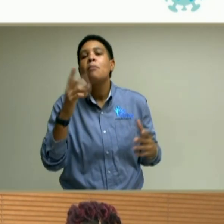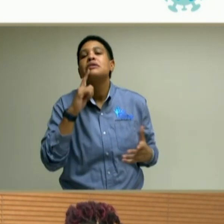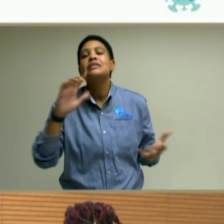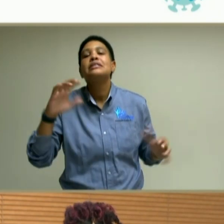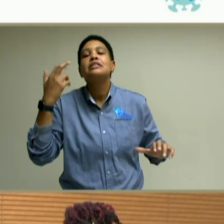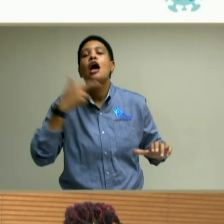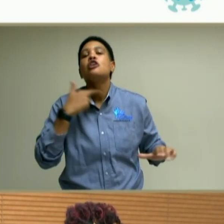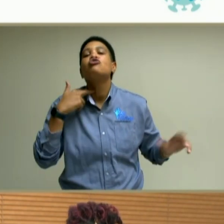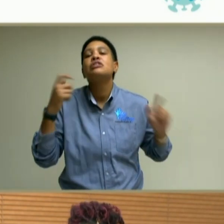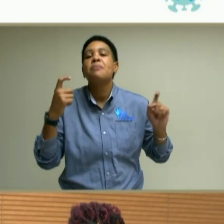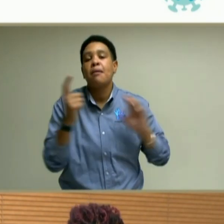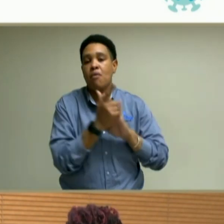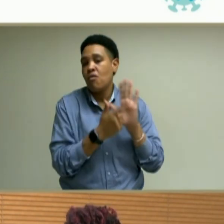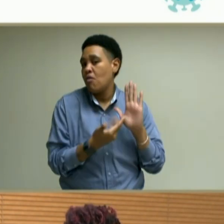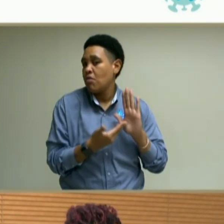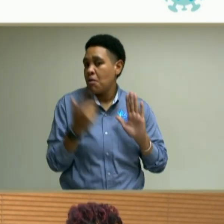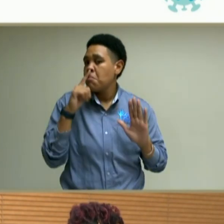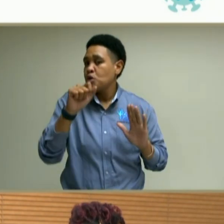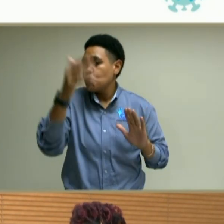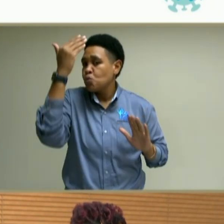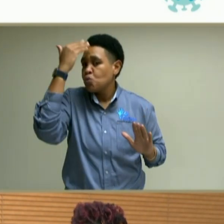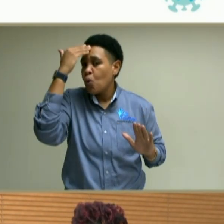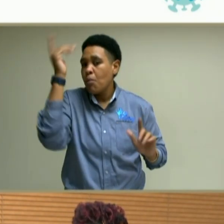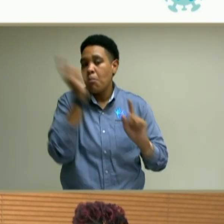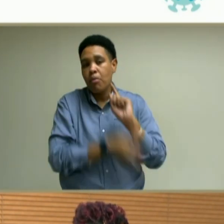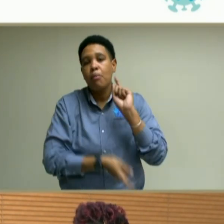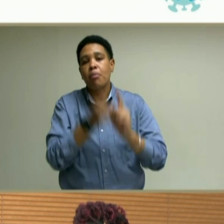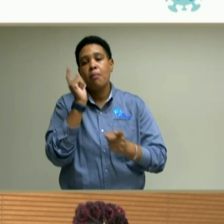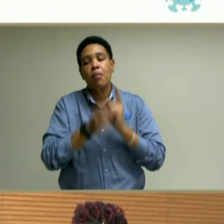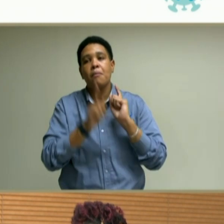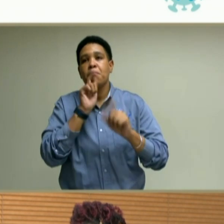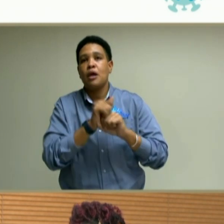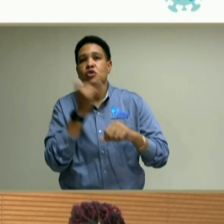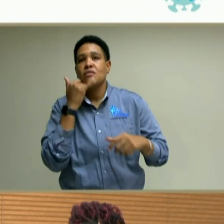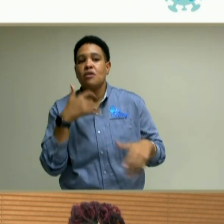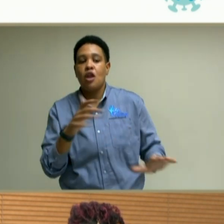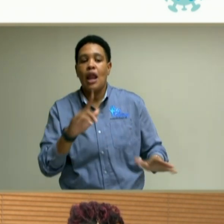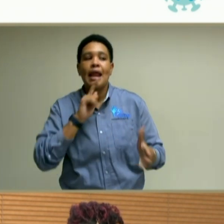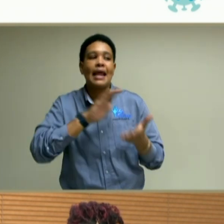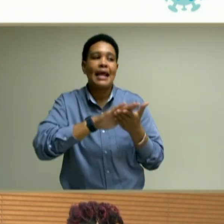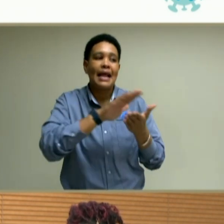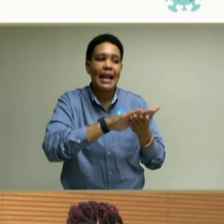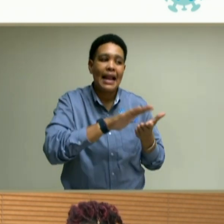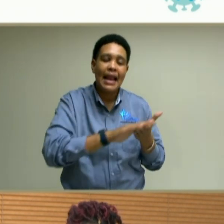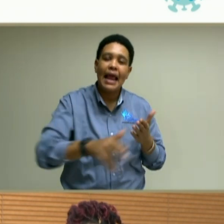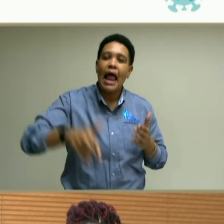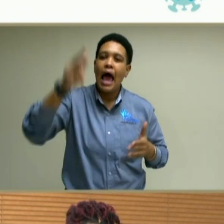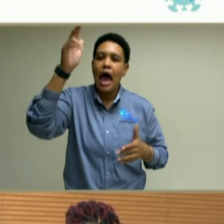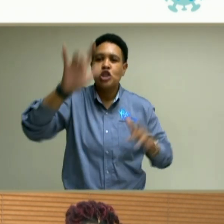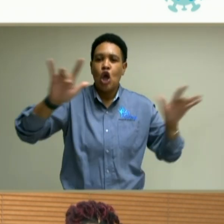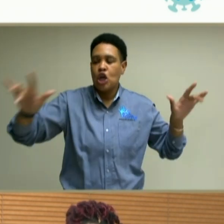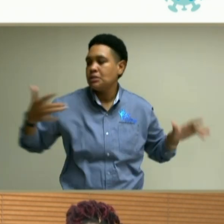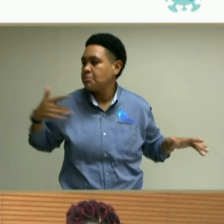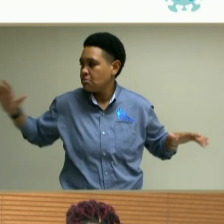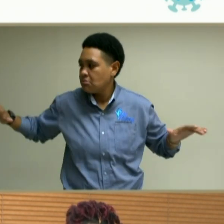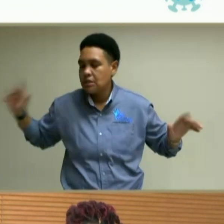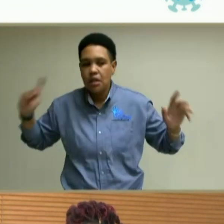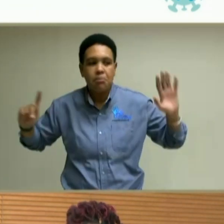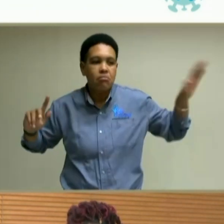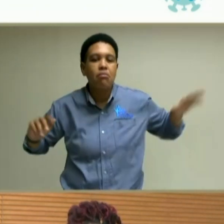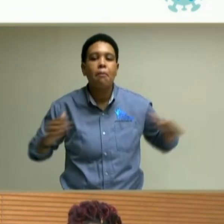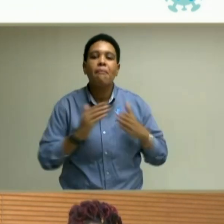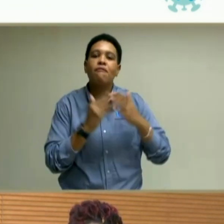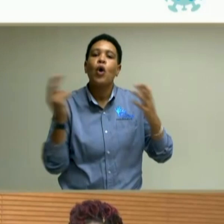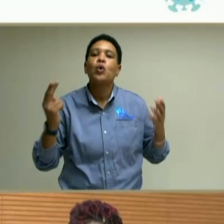Disaster Risk Management Act, which changes from time to time. Clean and disinfect high-touch surfaces and items before you